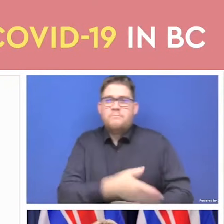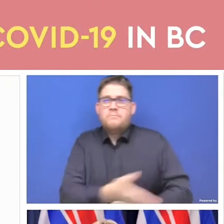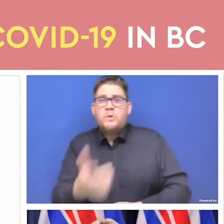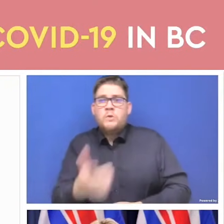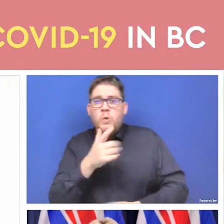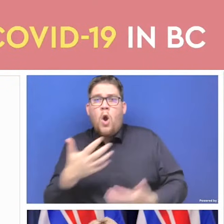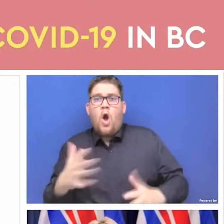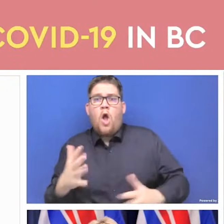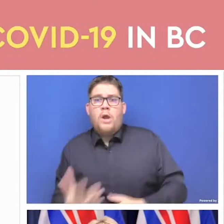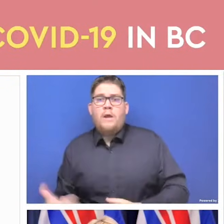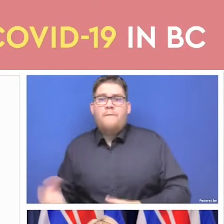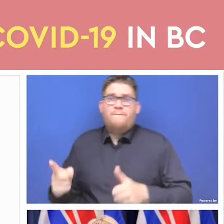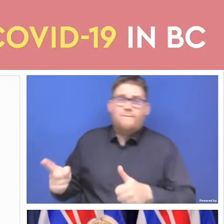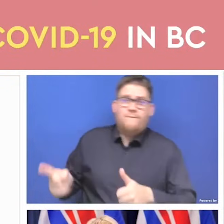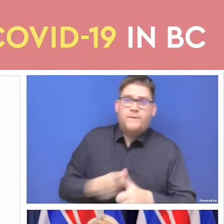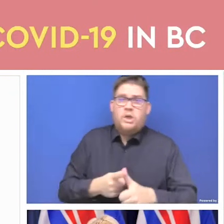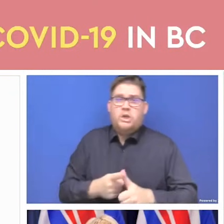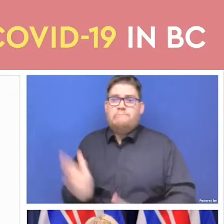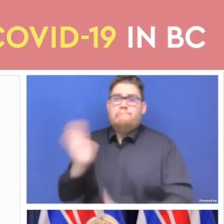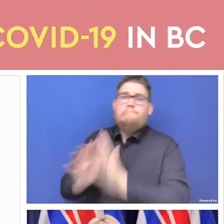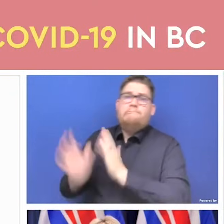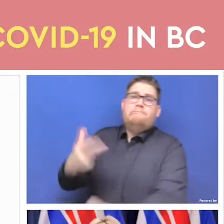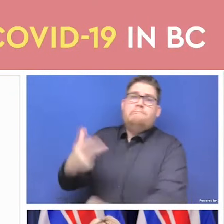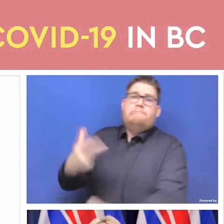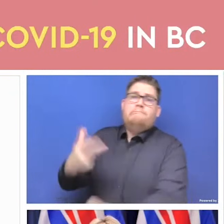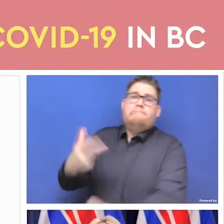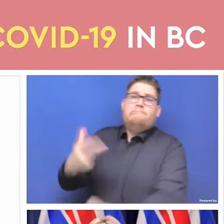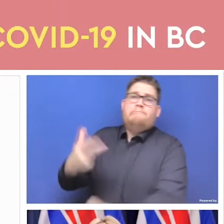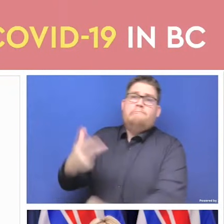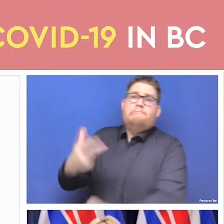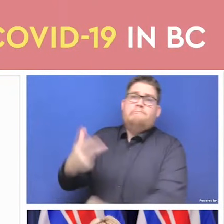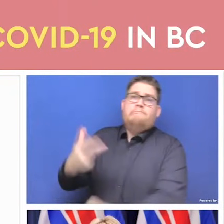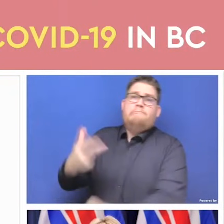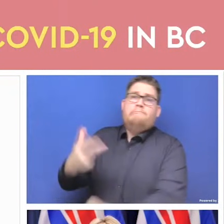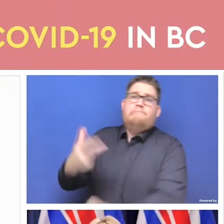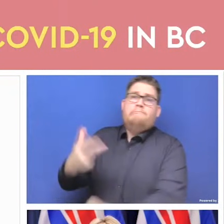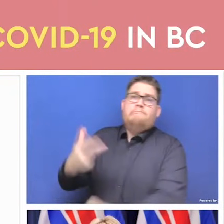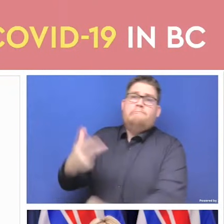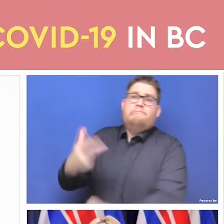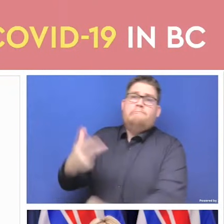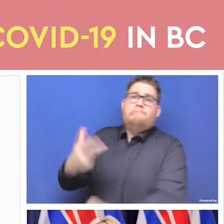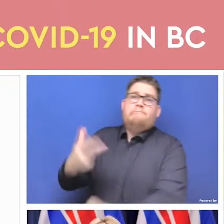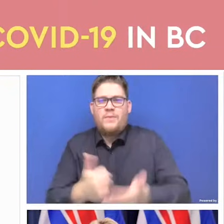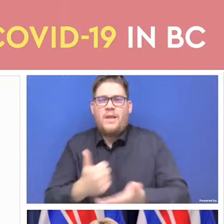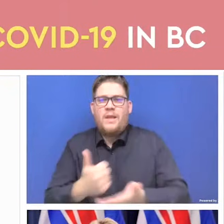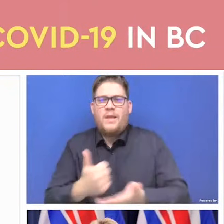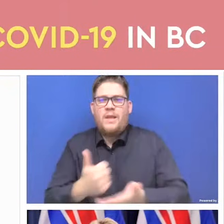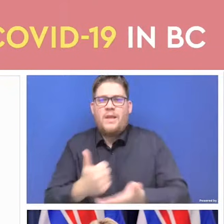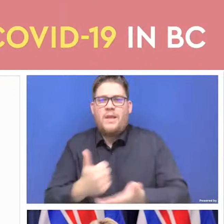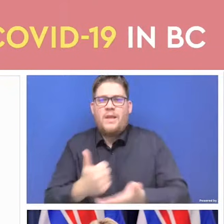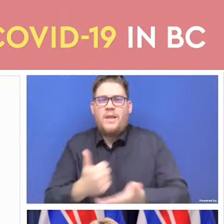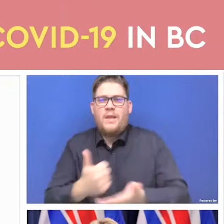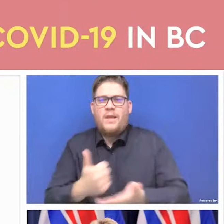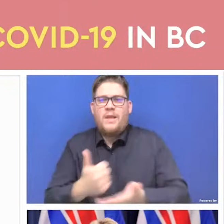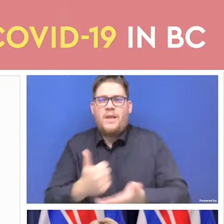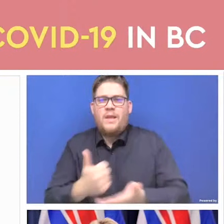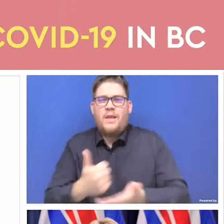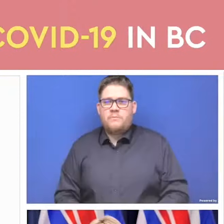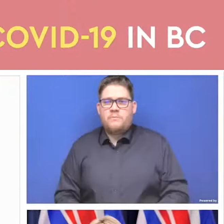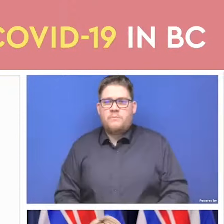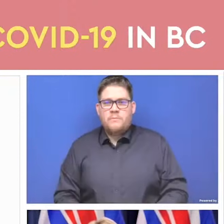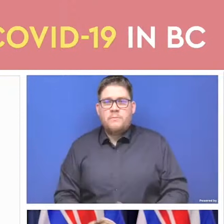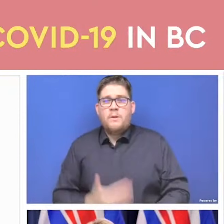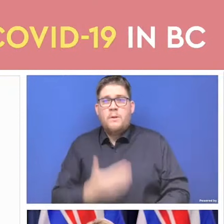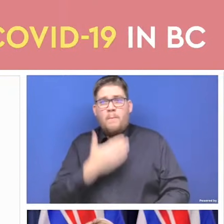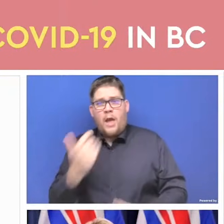our hope and our expectation is it will help to reduce that pressure of the virus in our communities across BC, and